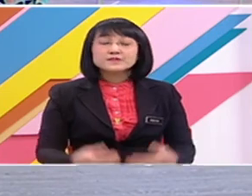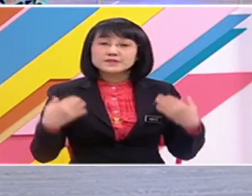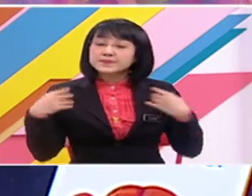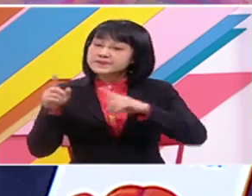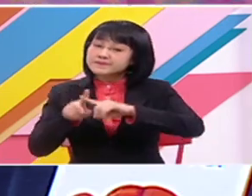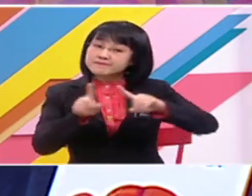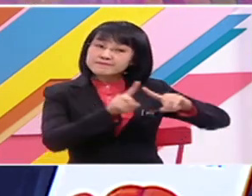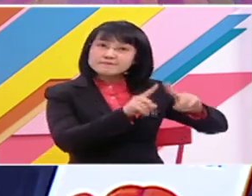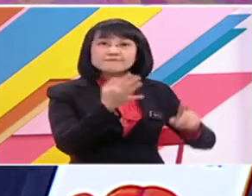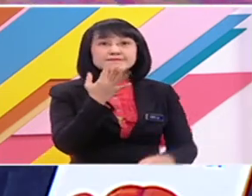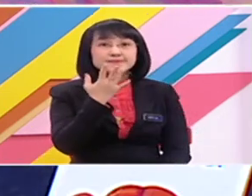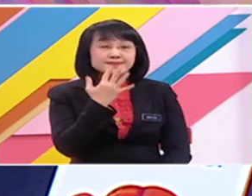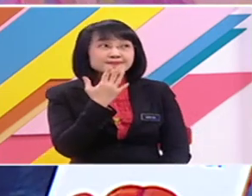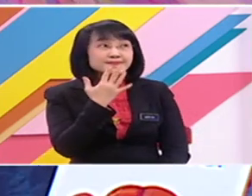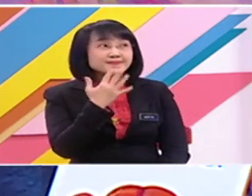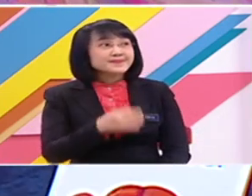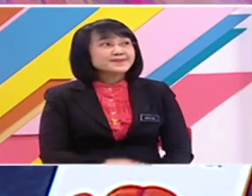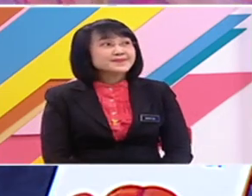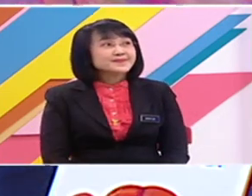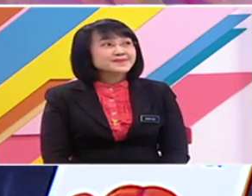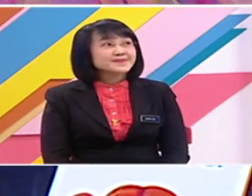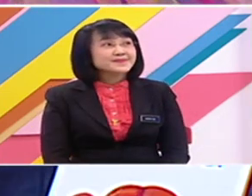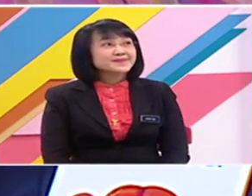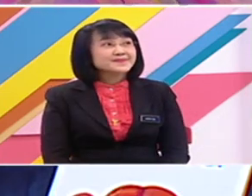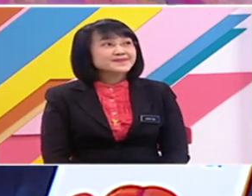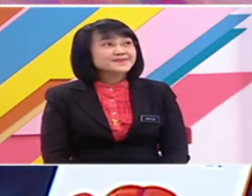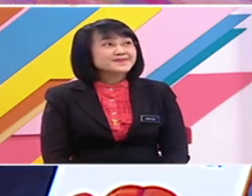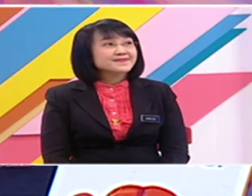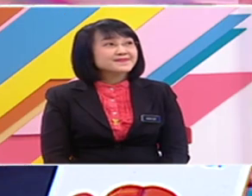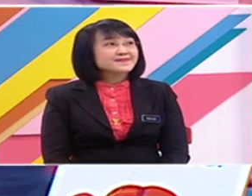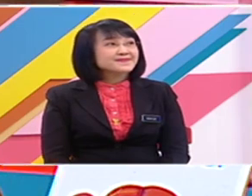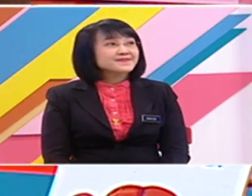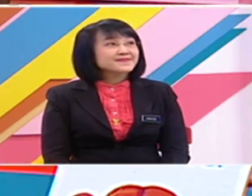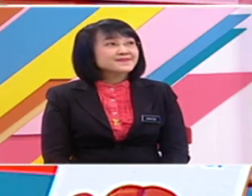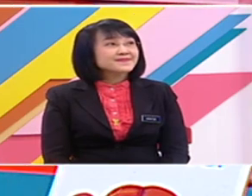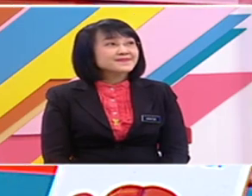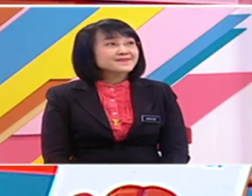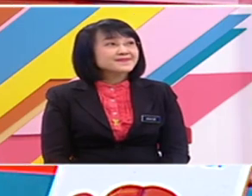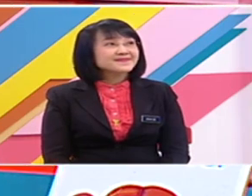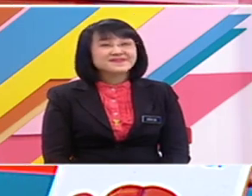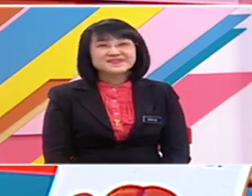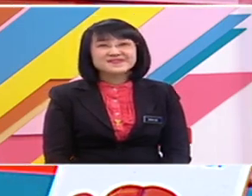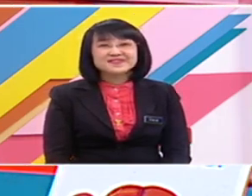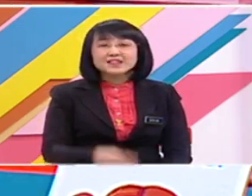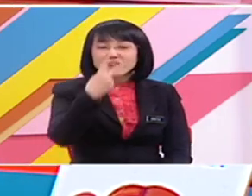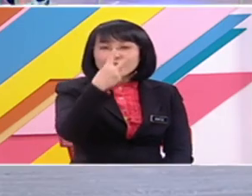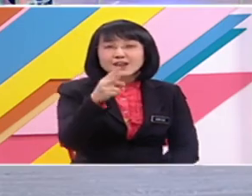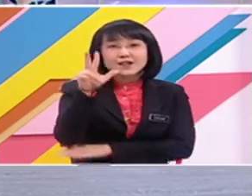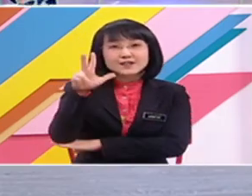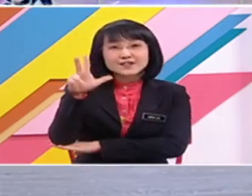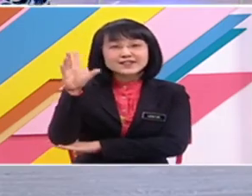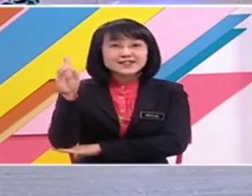show more maybe nicer movement as well, right, teacher? Yeah. More 3D, I think.